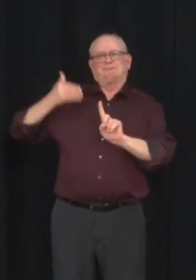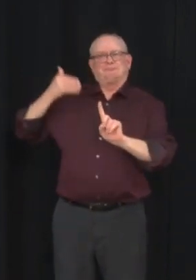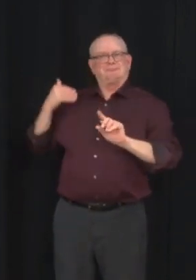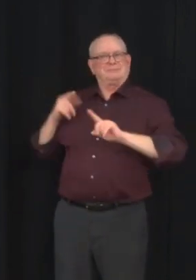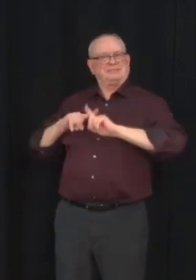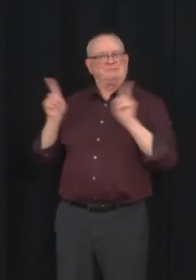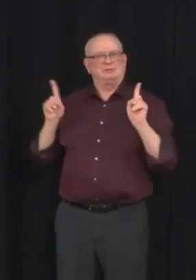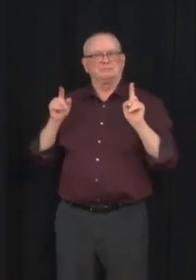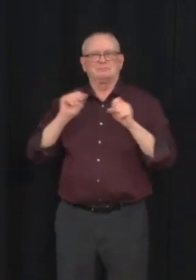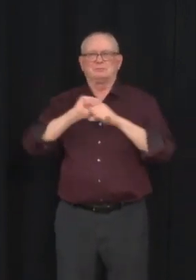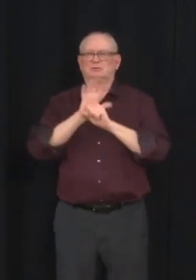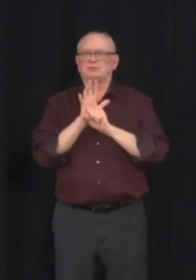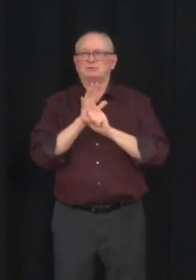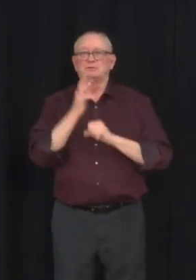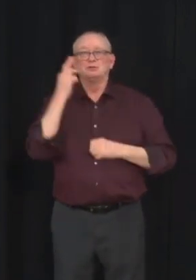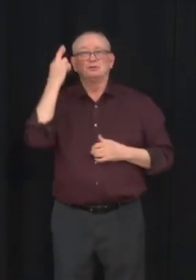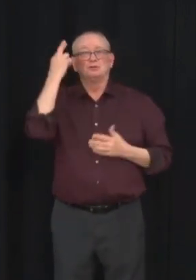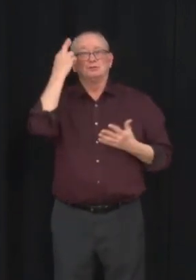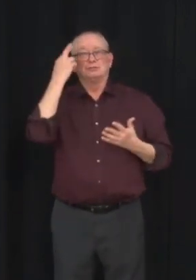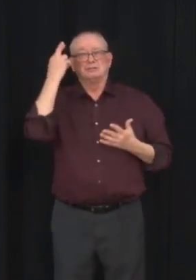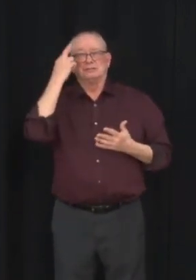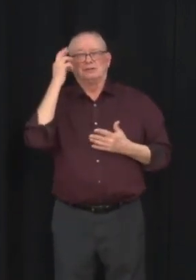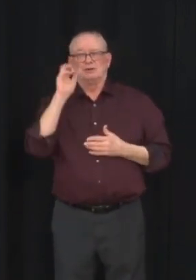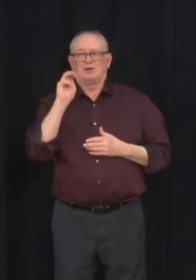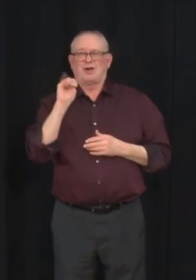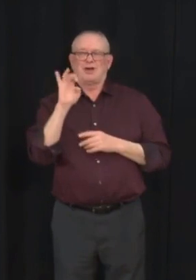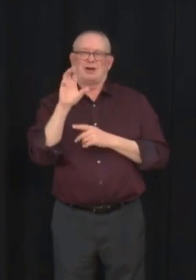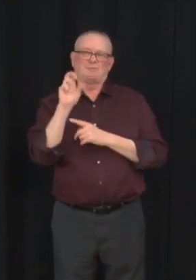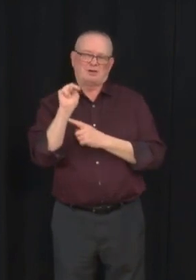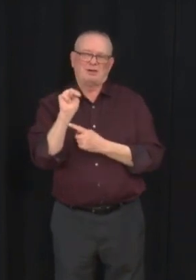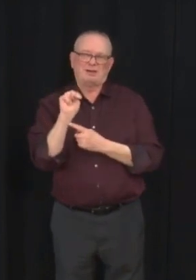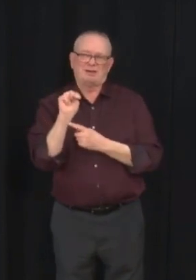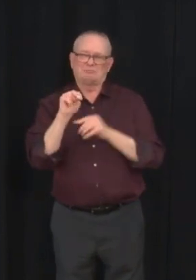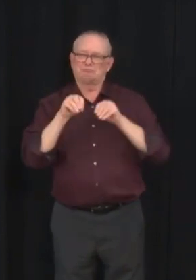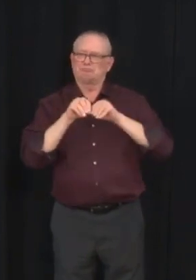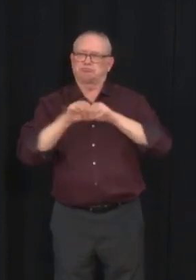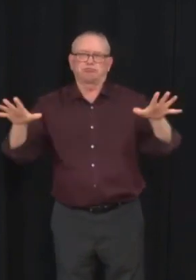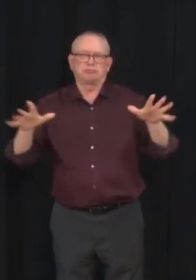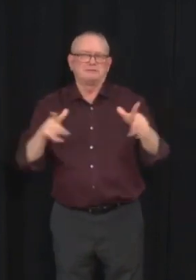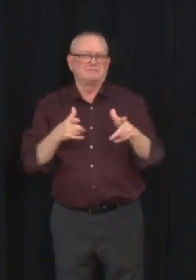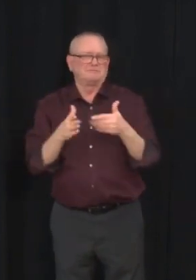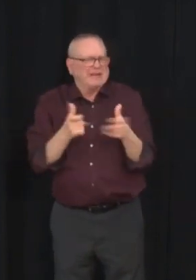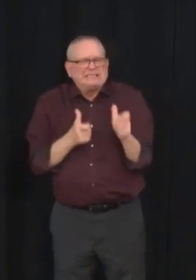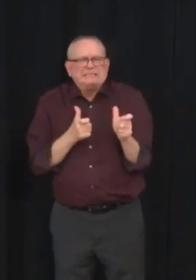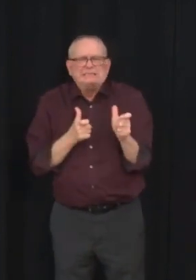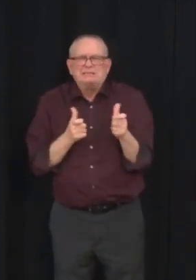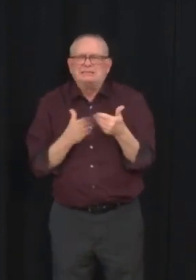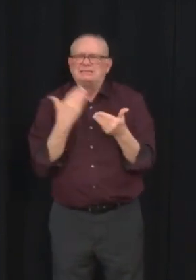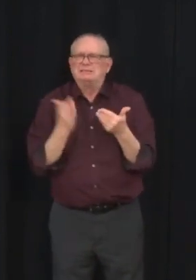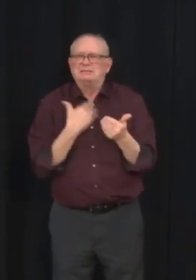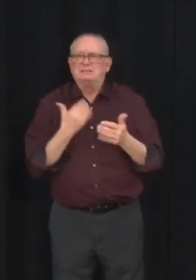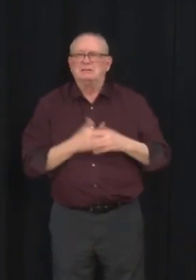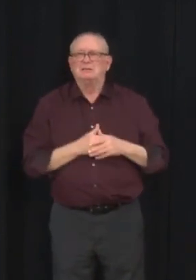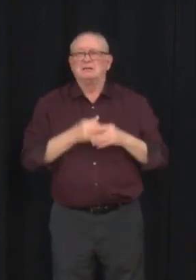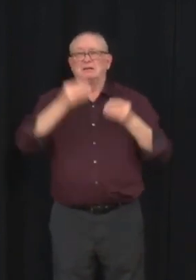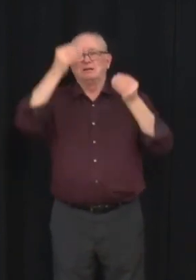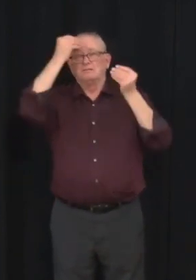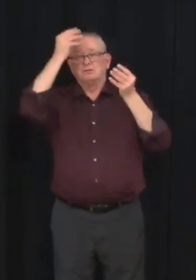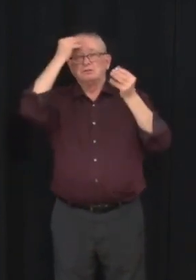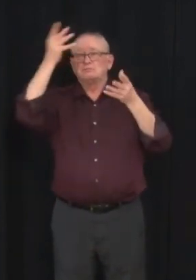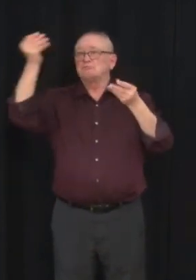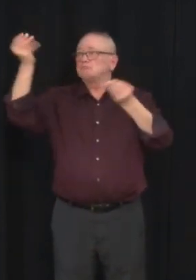higher transmissibility of Omicron. We're providing this data to inform planning and in alignment with other provinces'